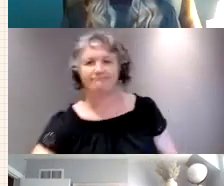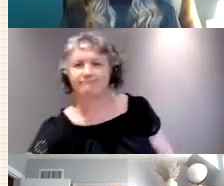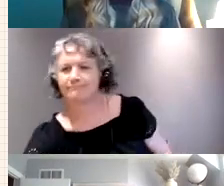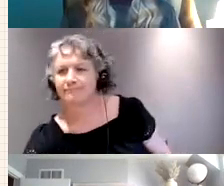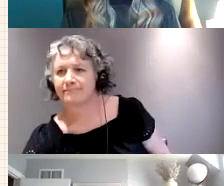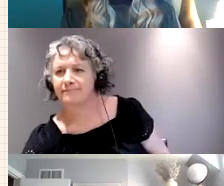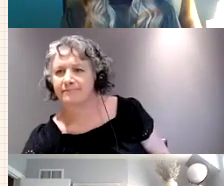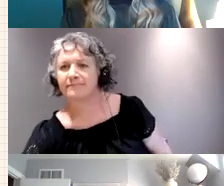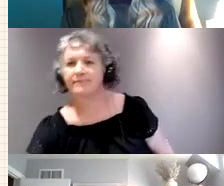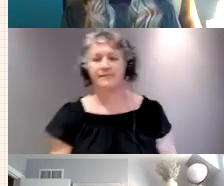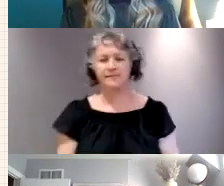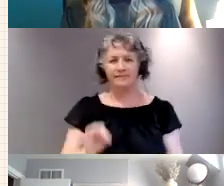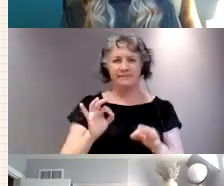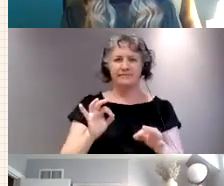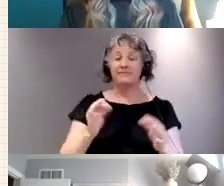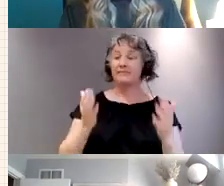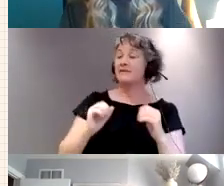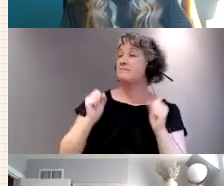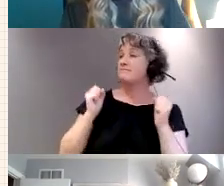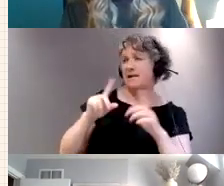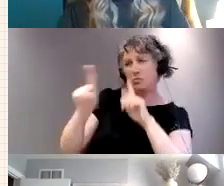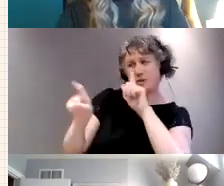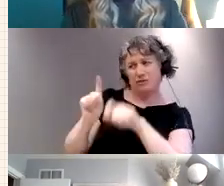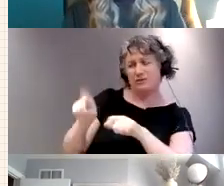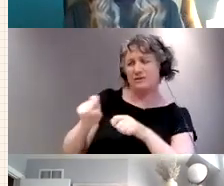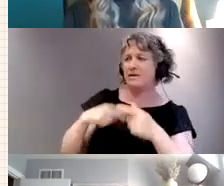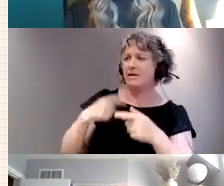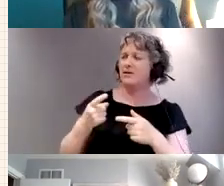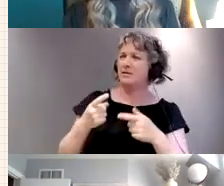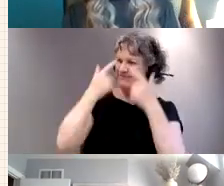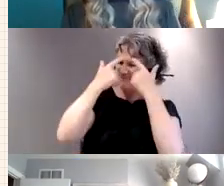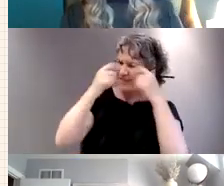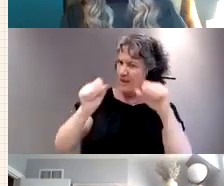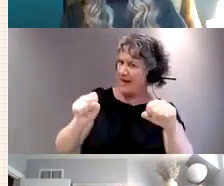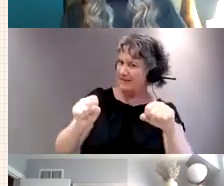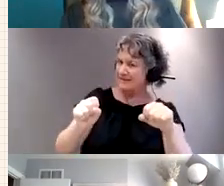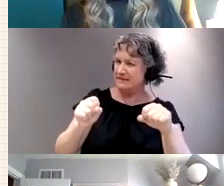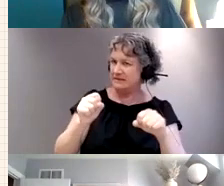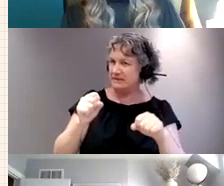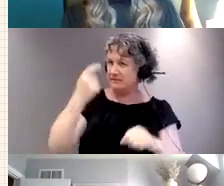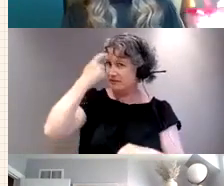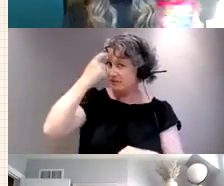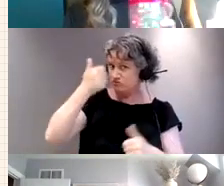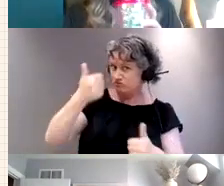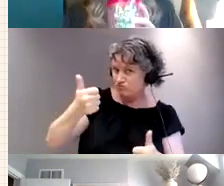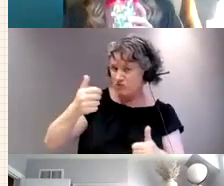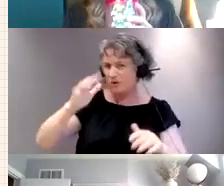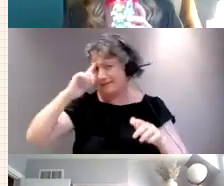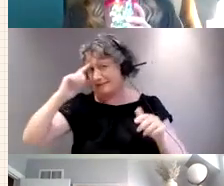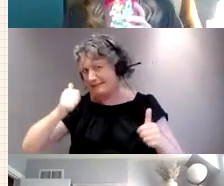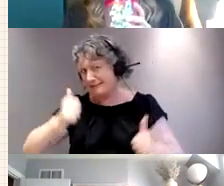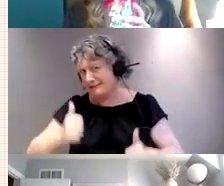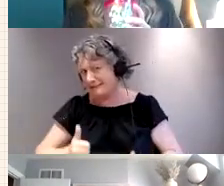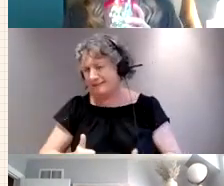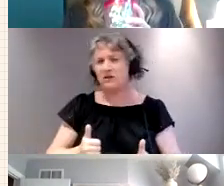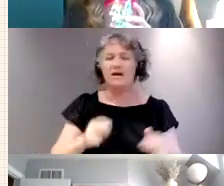about capacity assessments and understanding one's cognitive capabilities. So the themes came around if